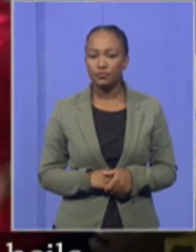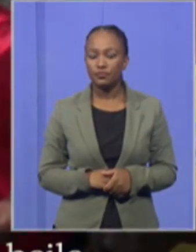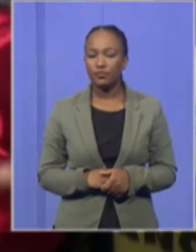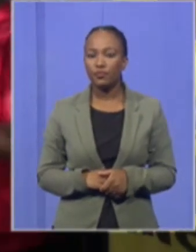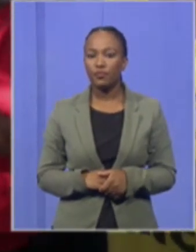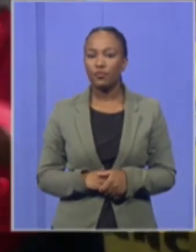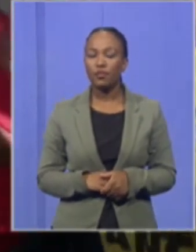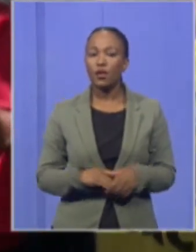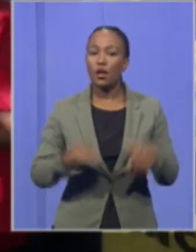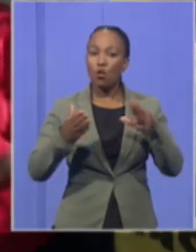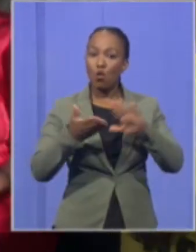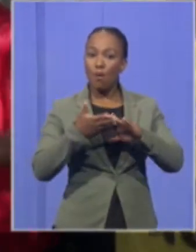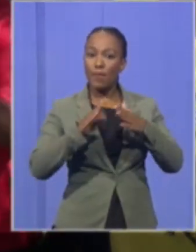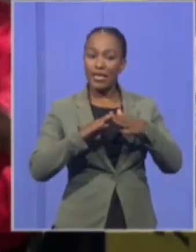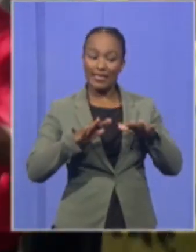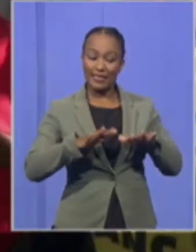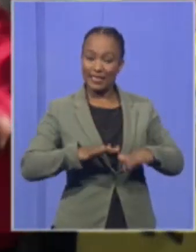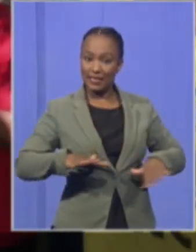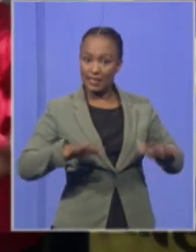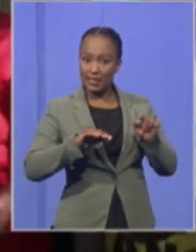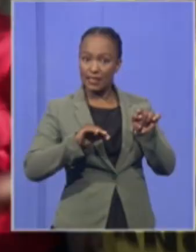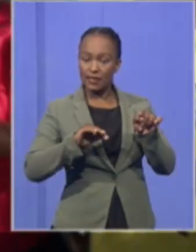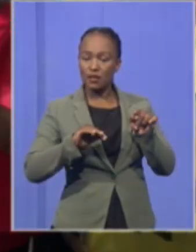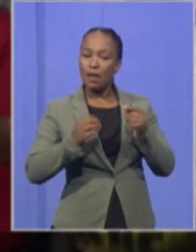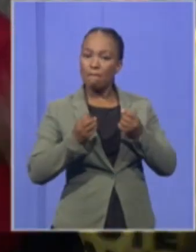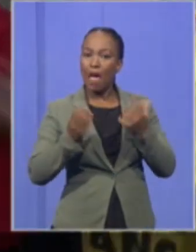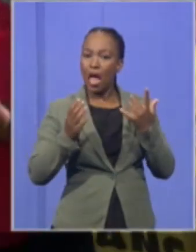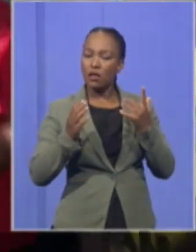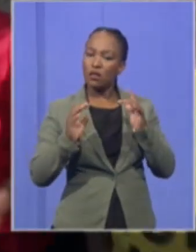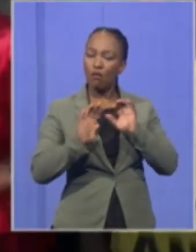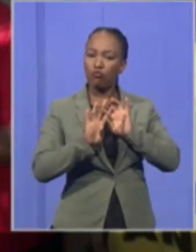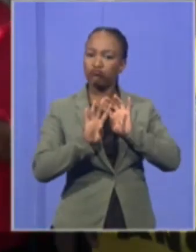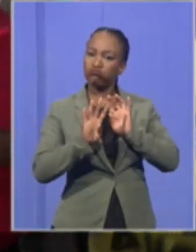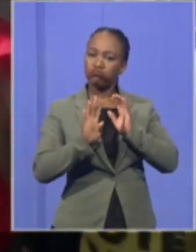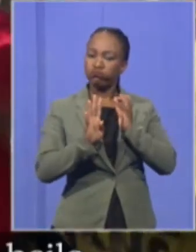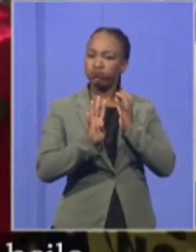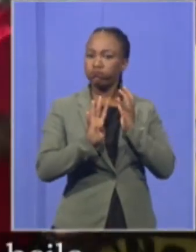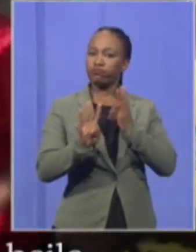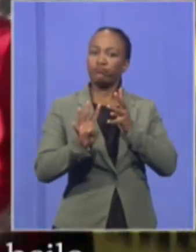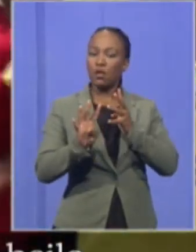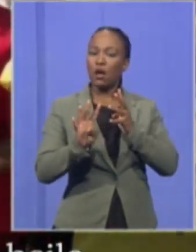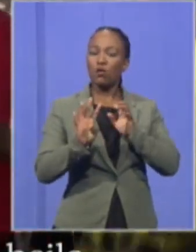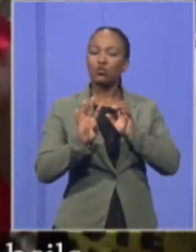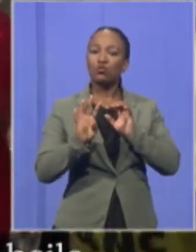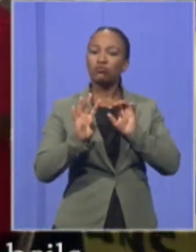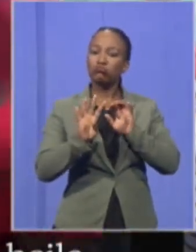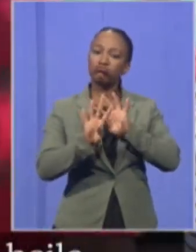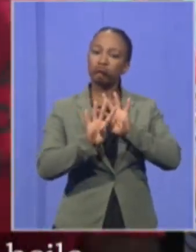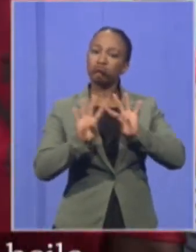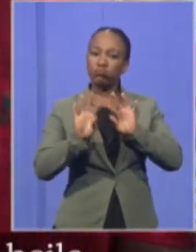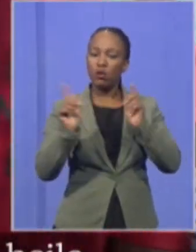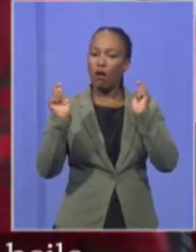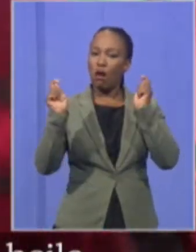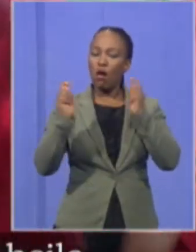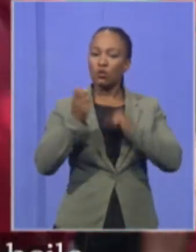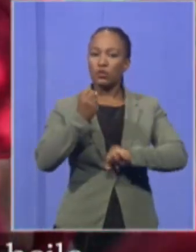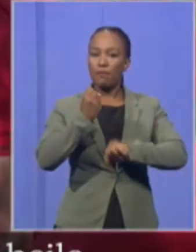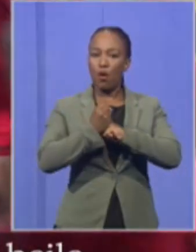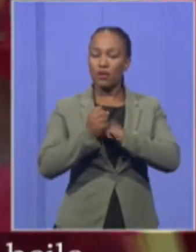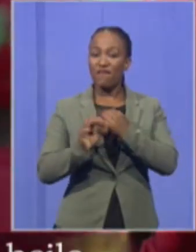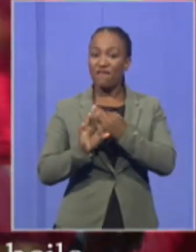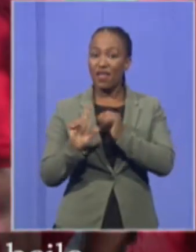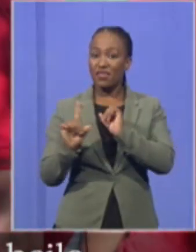Baagi ba kwa Virginia ba tlile ka bontsi go tla go ema ba lelapa la ngwana wa dingwaga di le 2 nokeng. Rraagwe o tshwerwe beke e fetileng